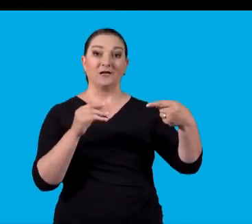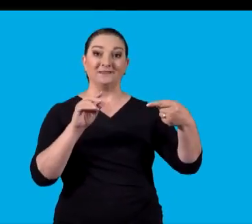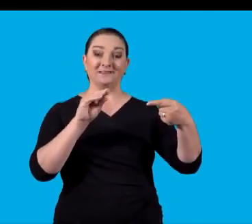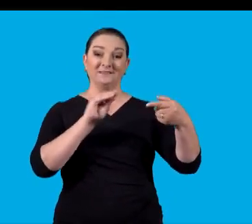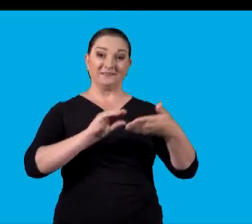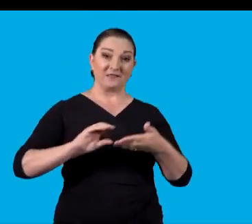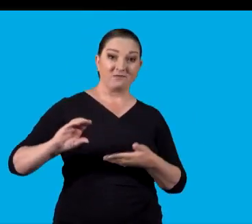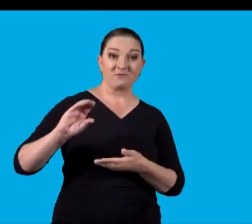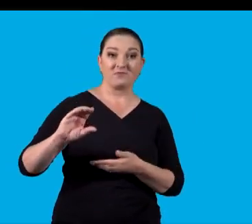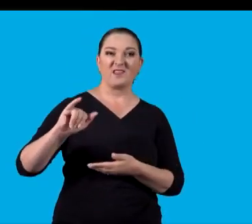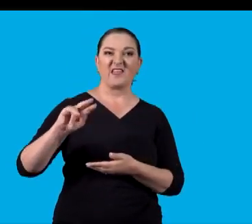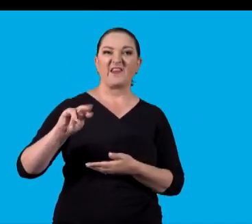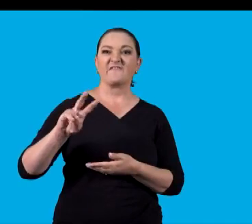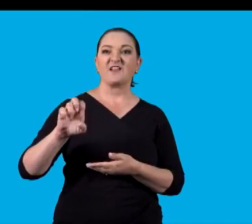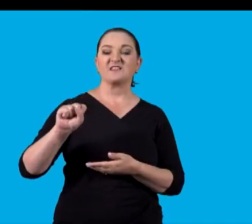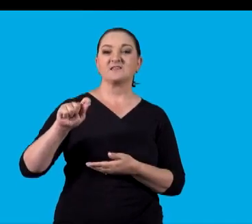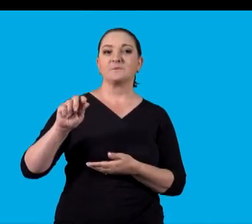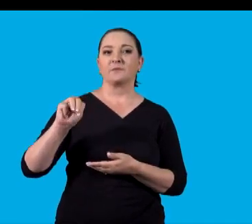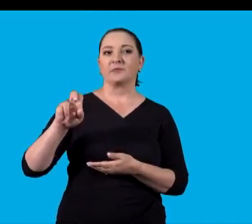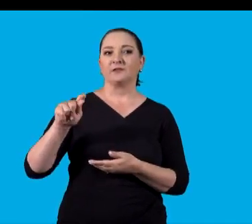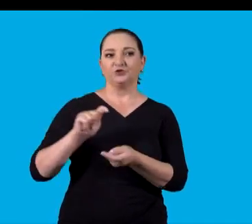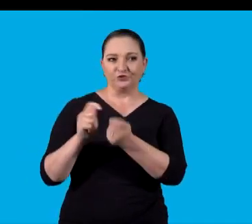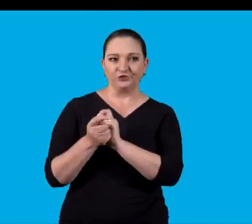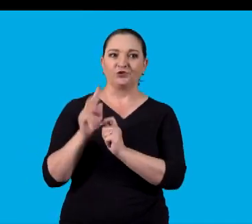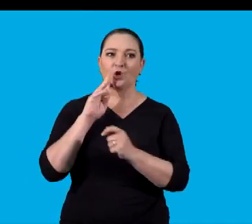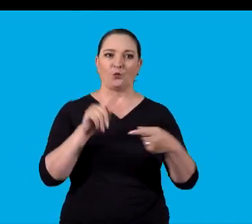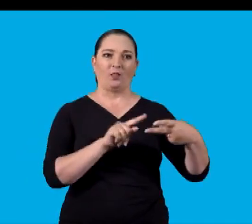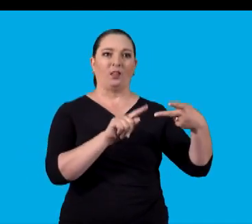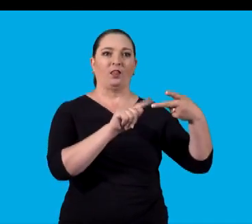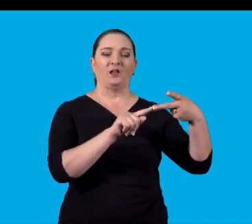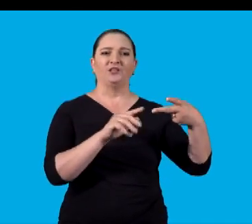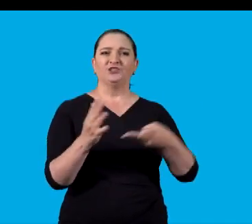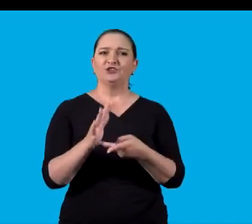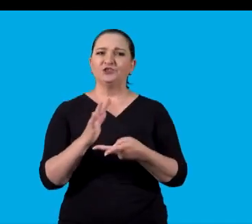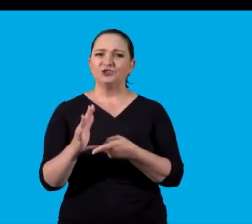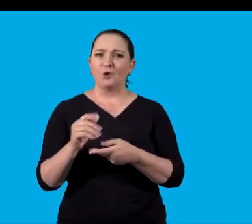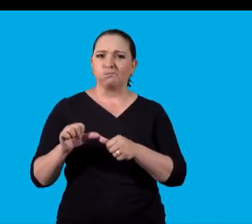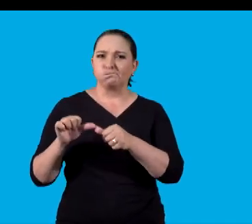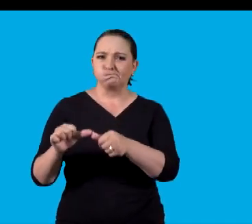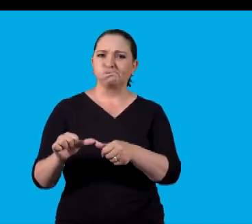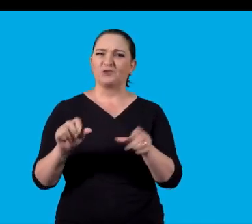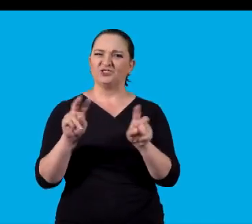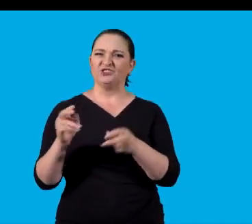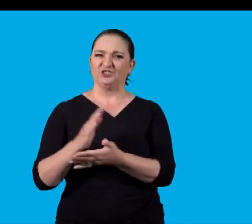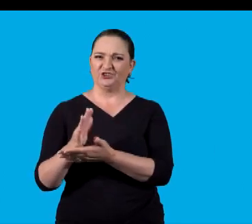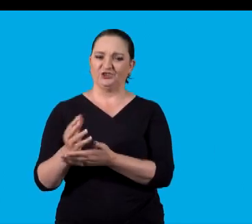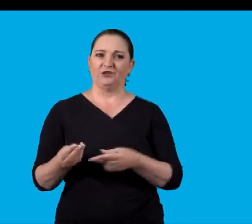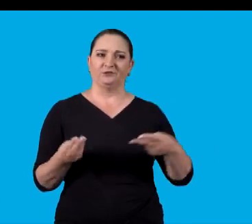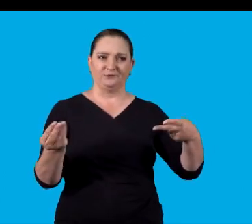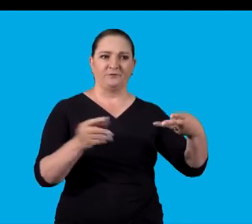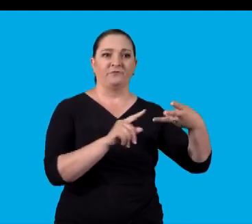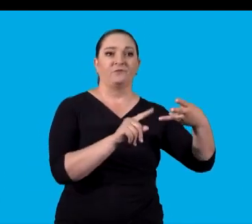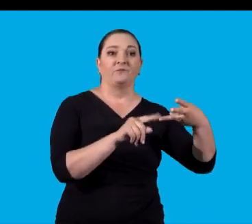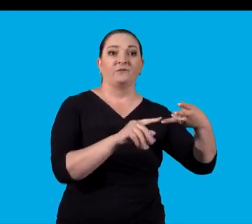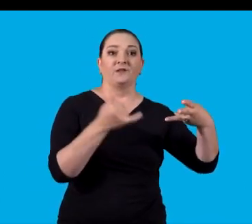in investments. I'll calculate the purchase of shares and the proceeds from issue of shares. I'll calculate the proceeds